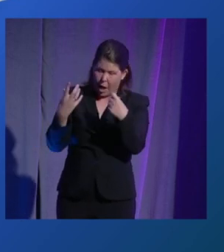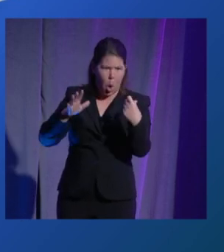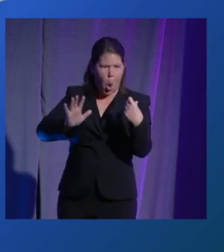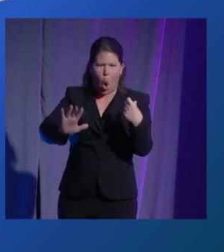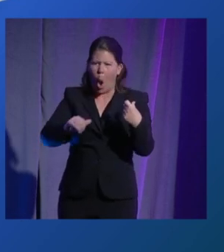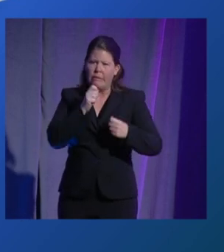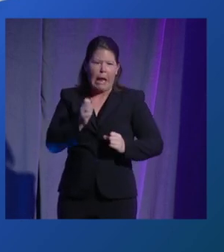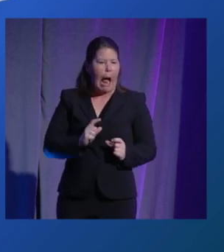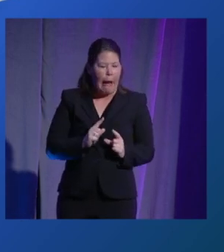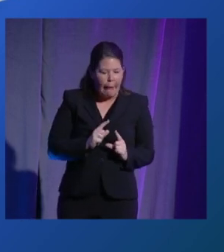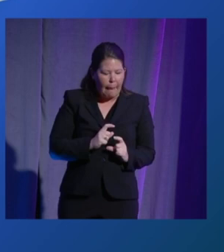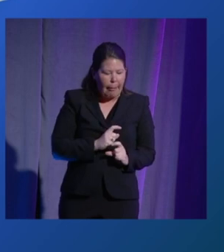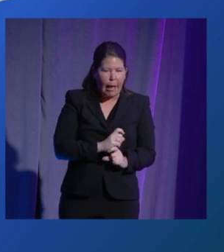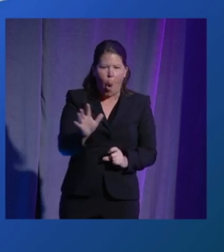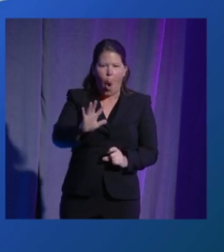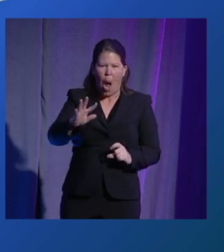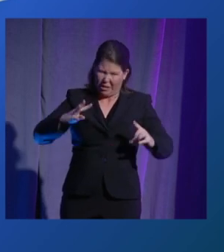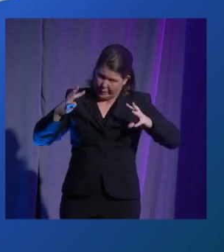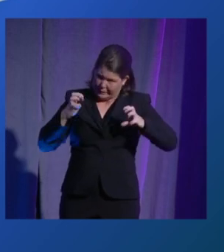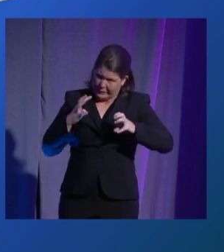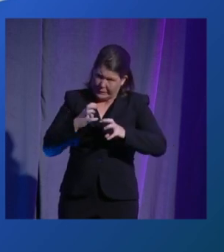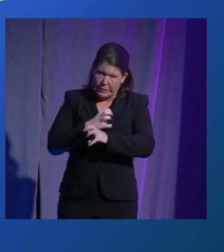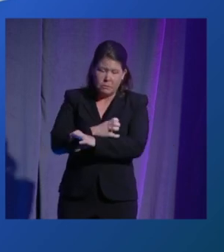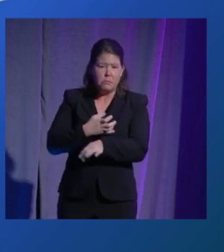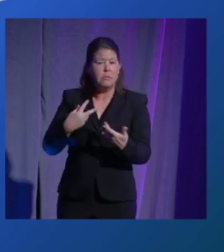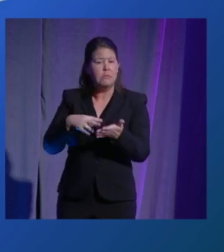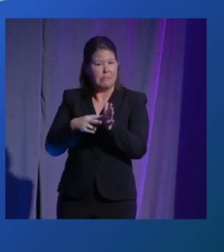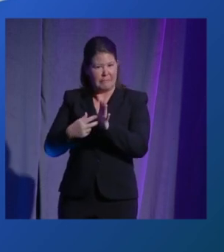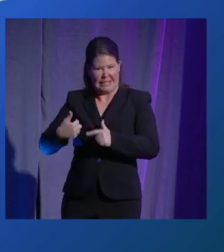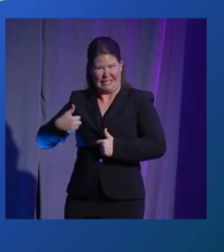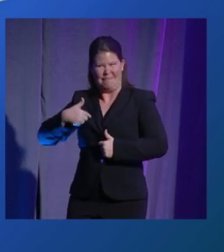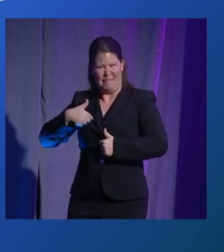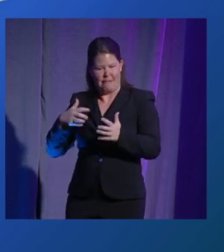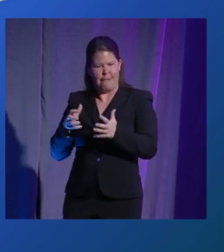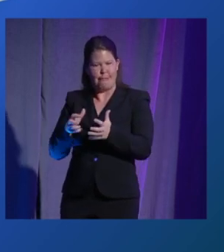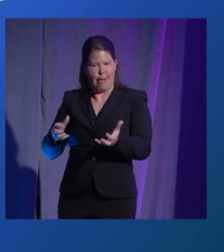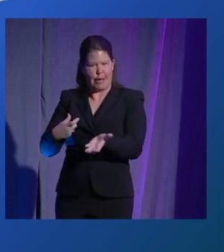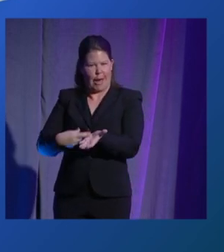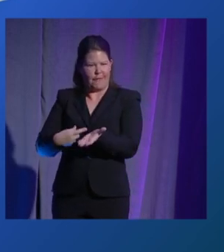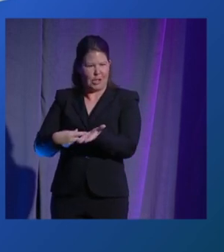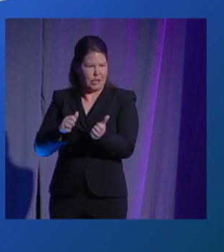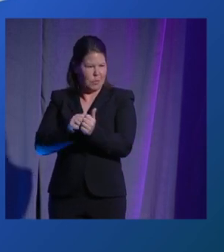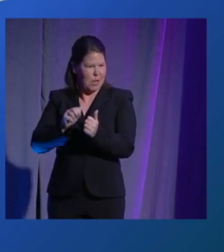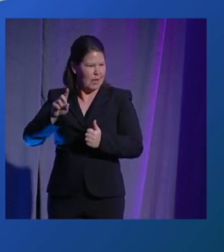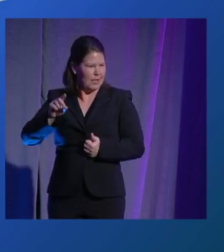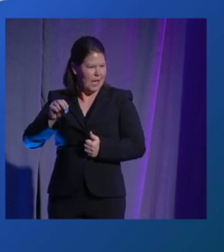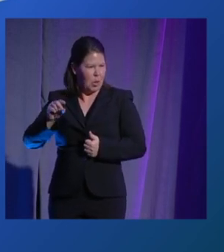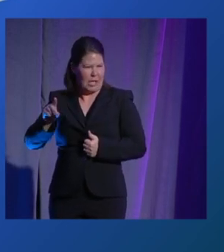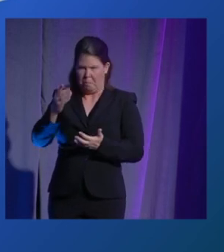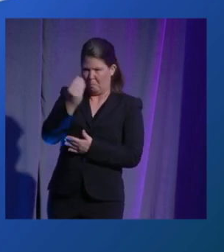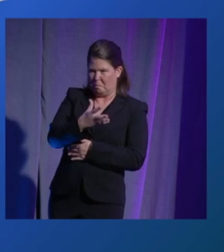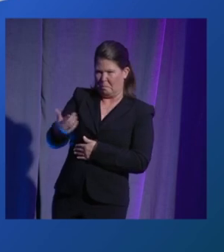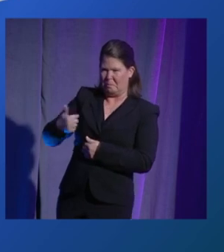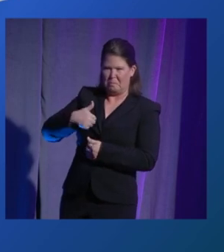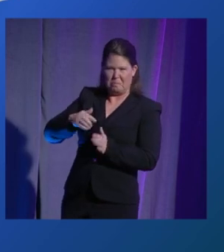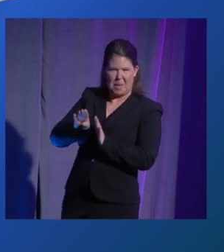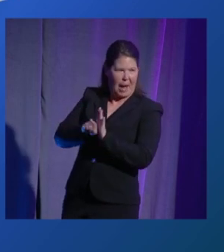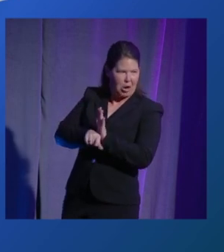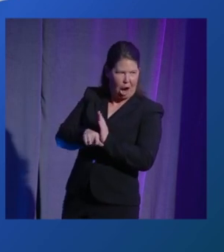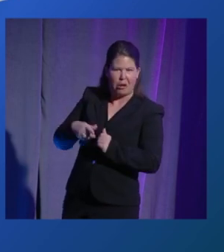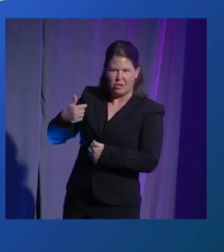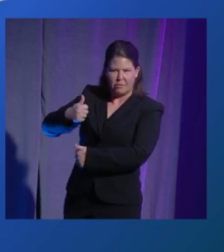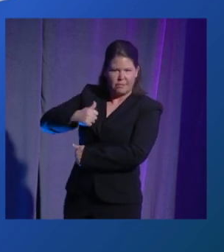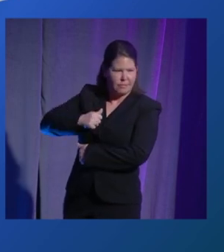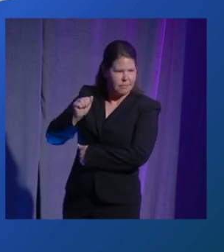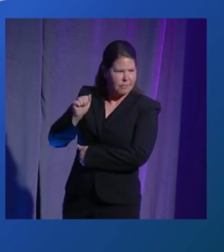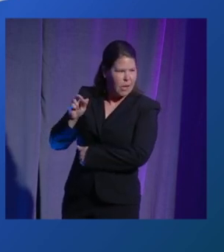do like I have a lot of conversations with um my friends in the dod because I for to say in my bio that I've been in the Army for 16 years and I'm a